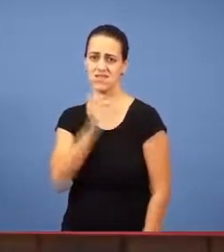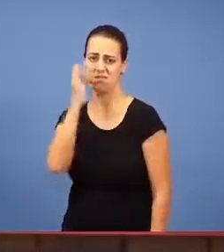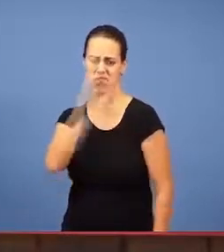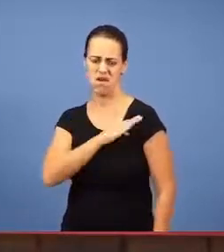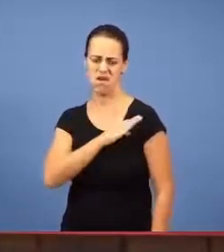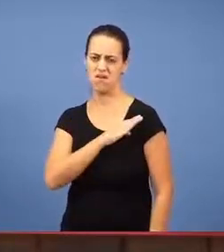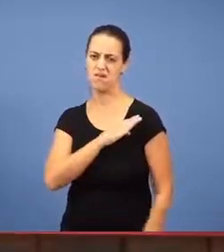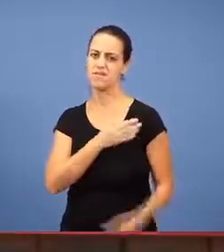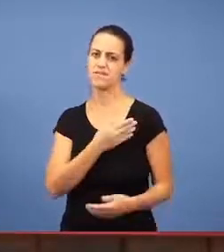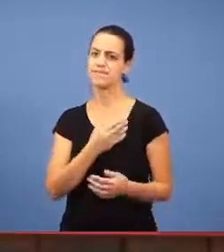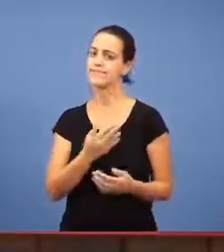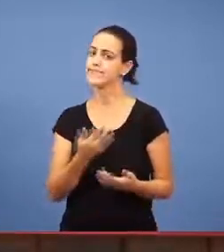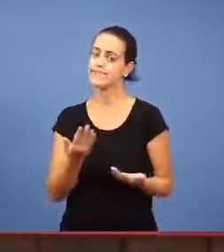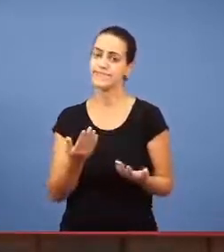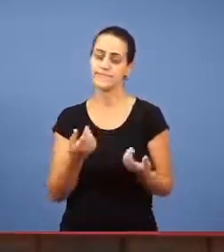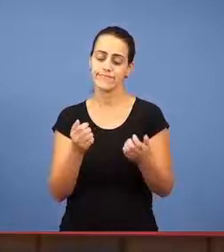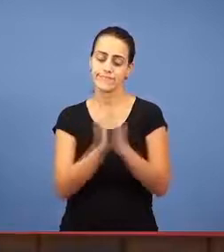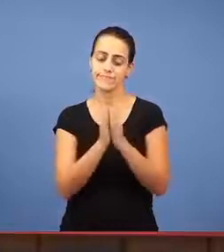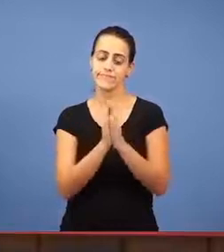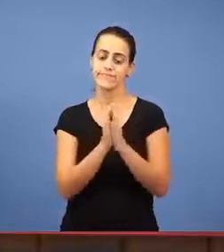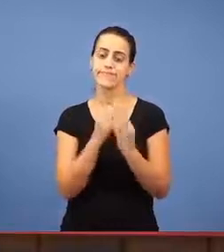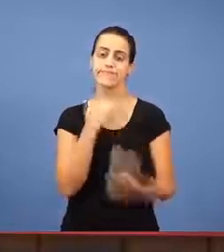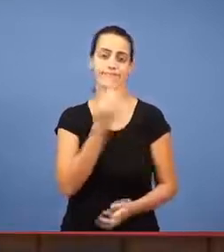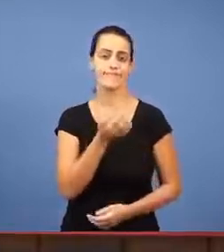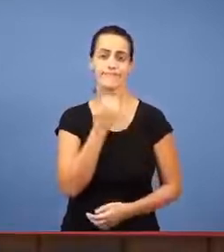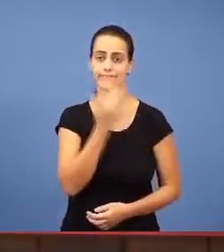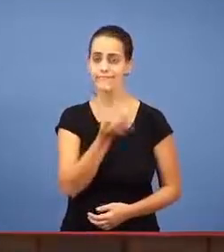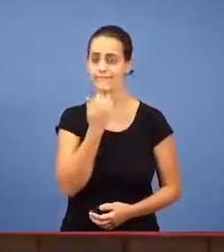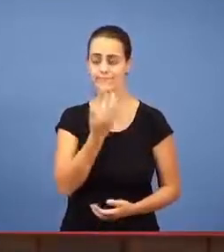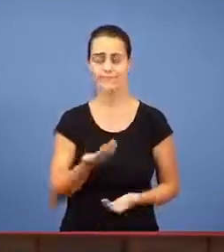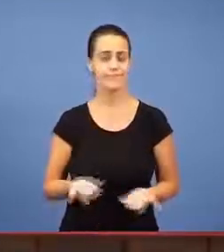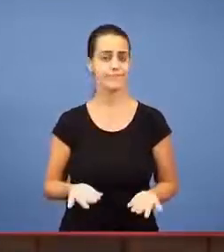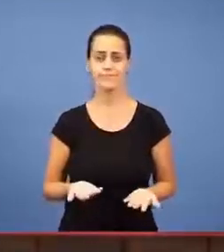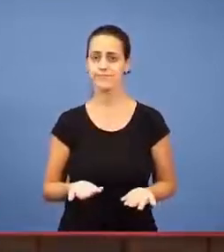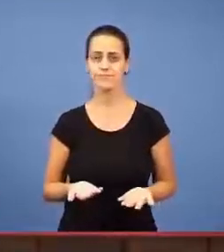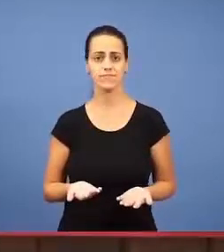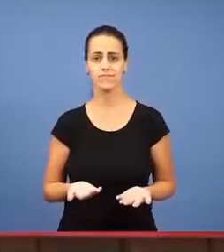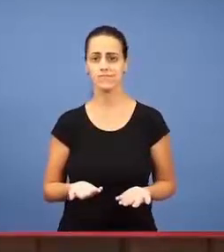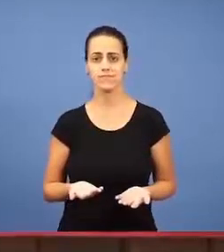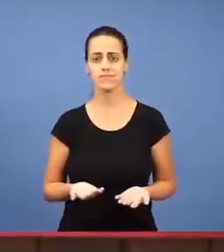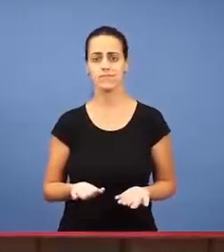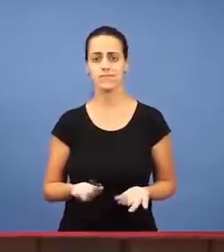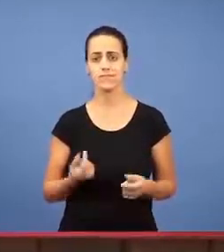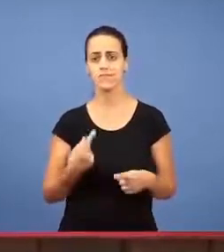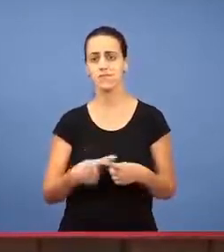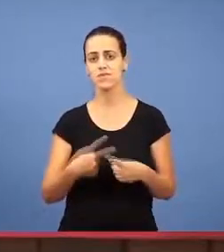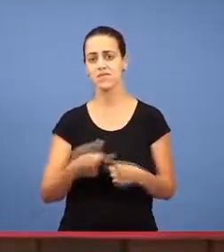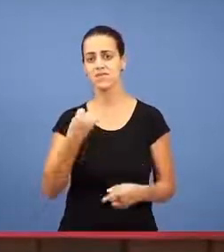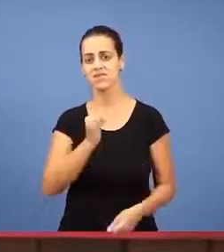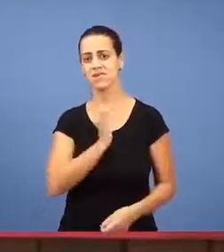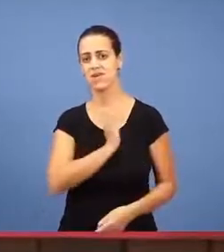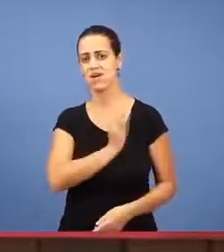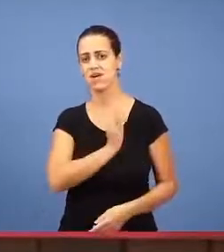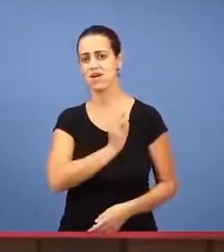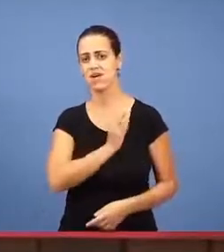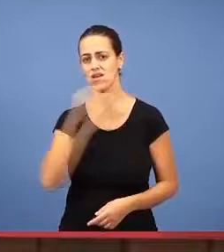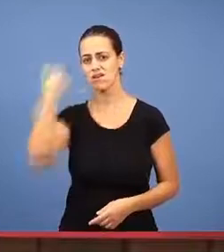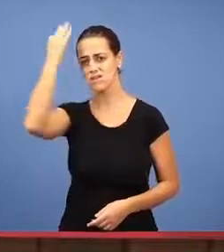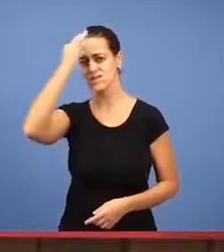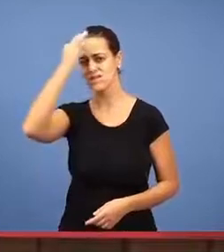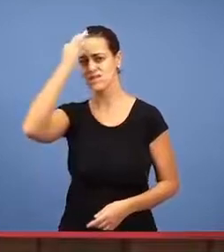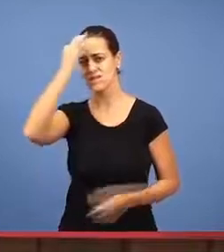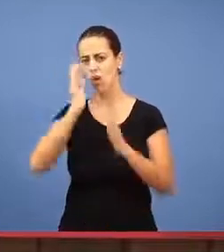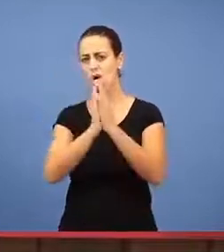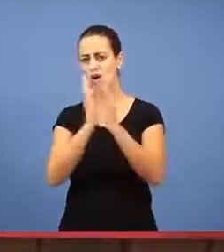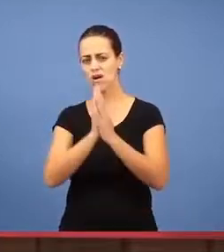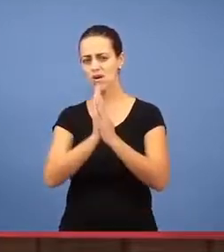with the Lord, then forget about prayer. Because when you open up your heart to pray for someone, the Holy Spirit looks towards